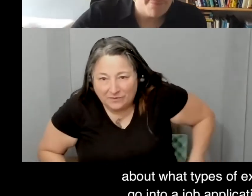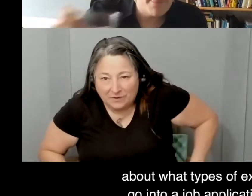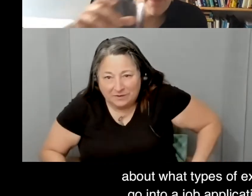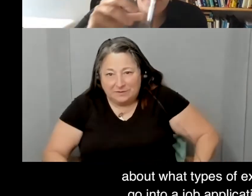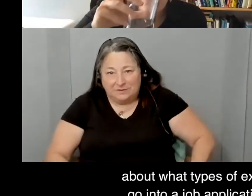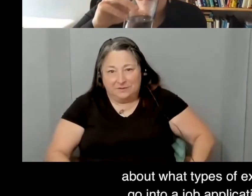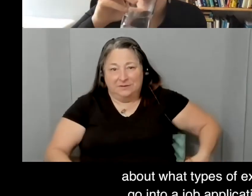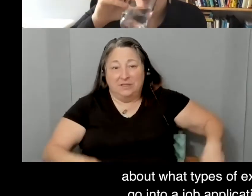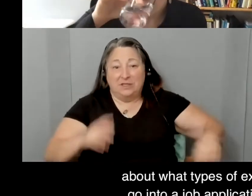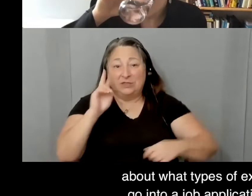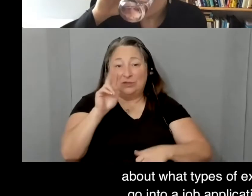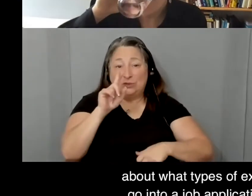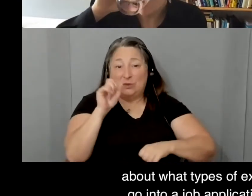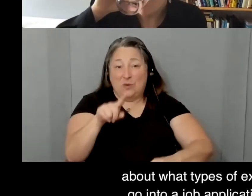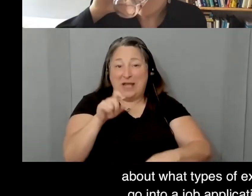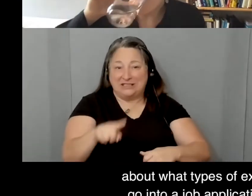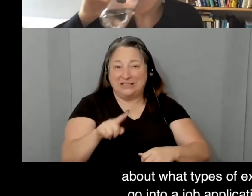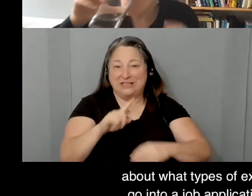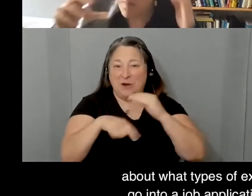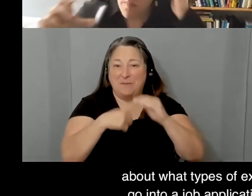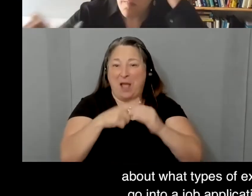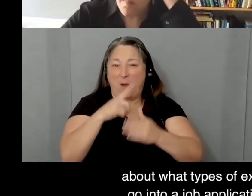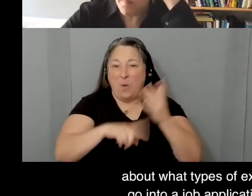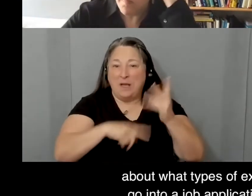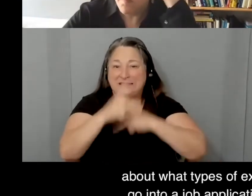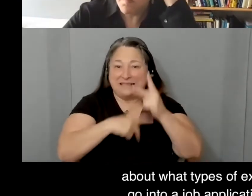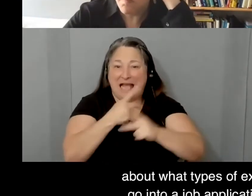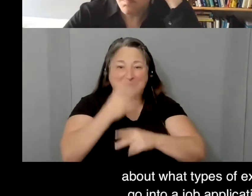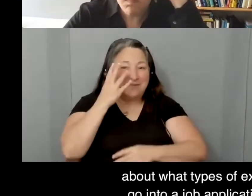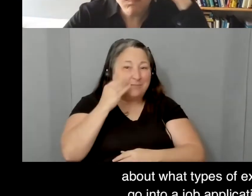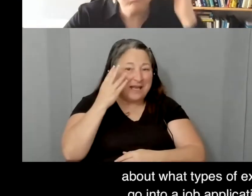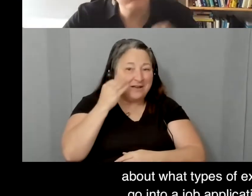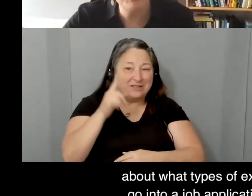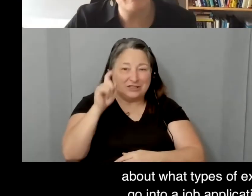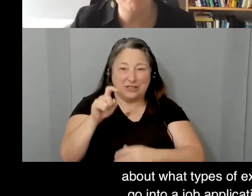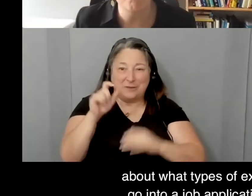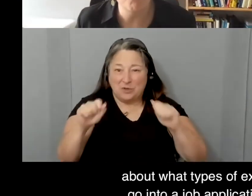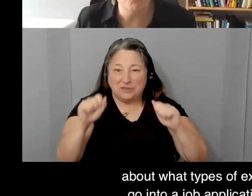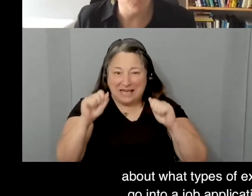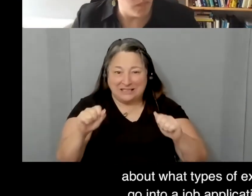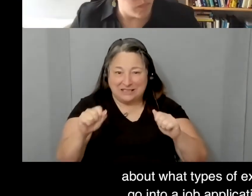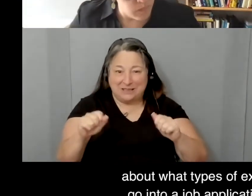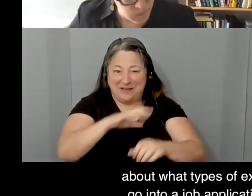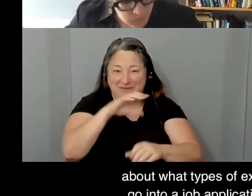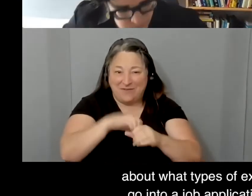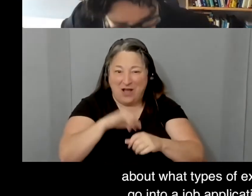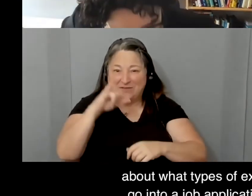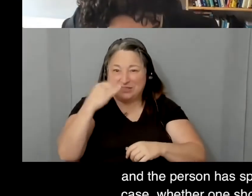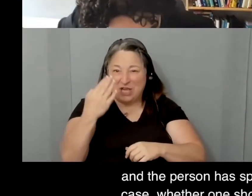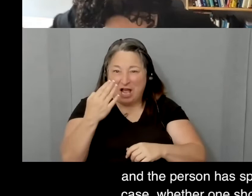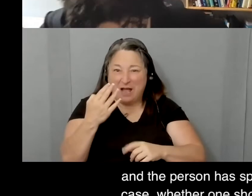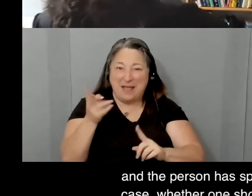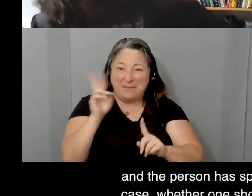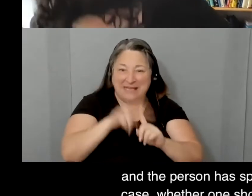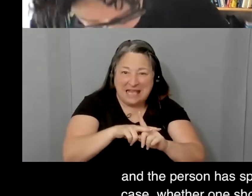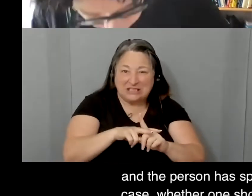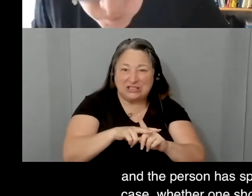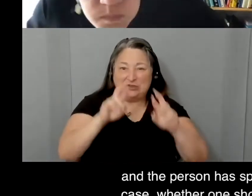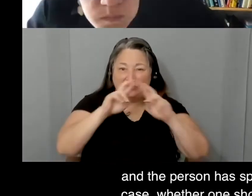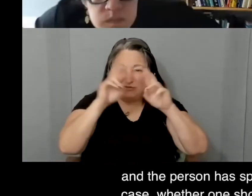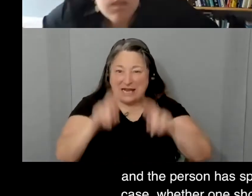types of experience should potentially go into a job application, resume, or a LinkedIn. And the person